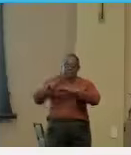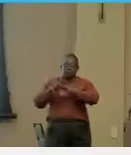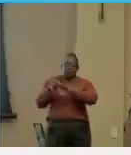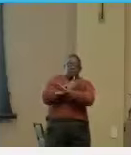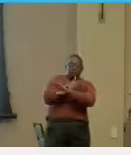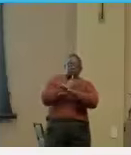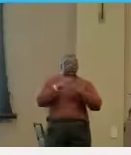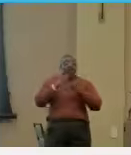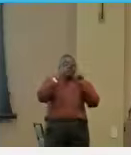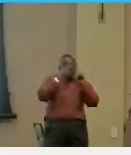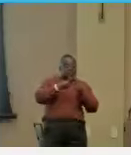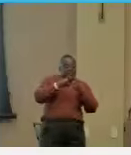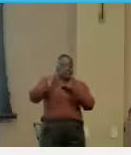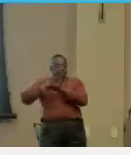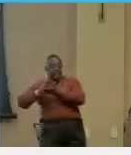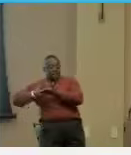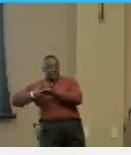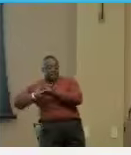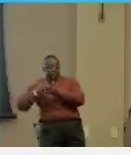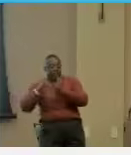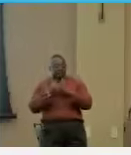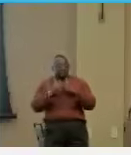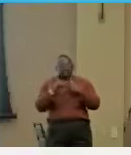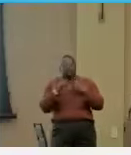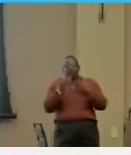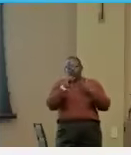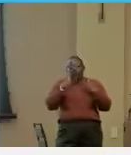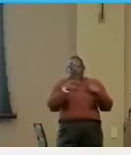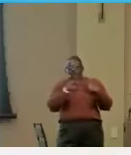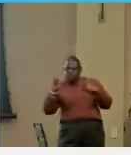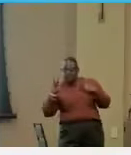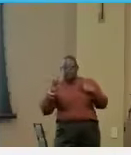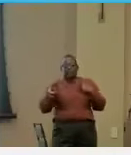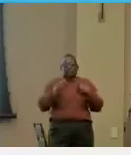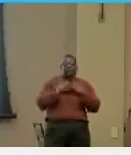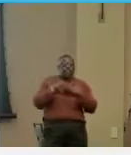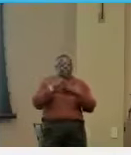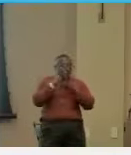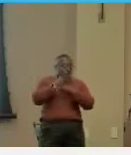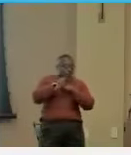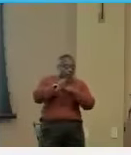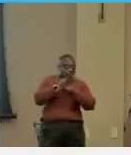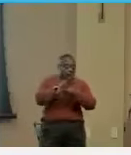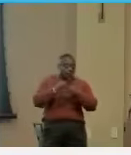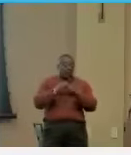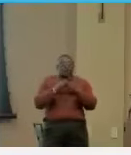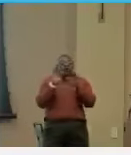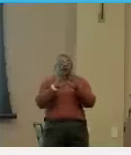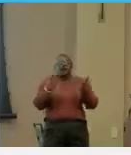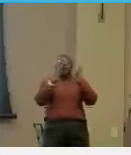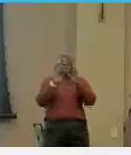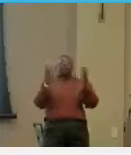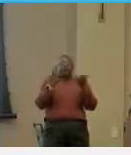stop their medicines, so there's no gap in their treatment. And I think most importantly, this